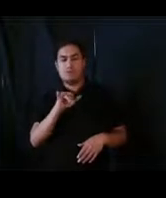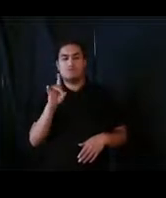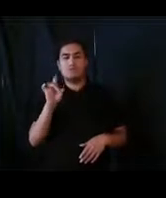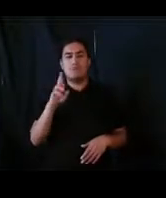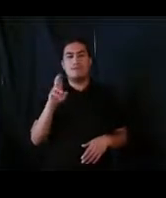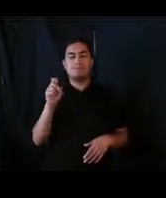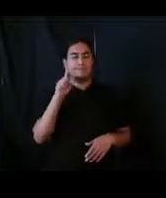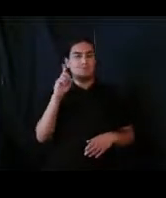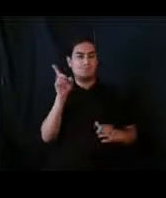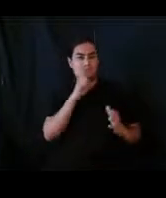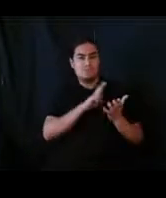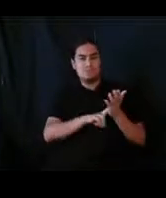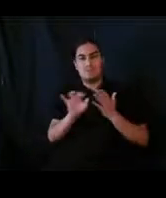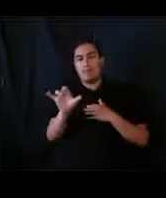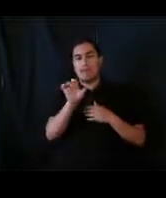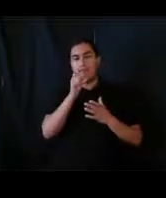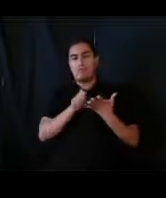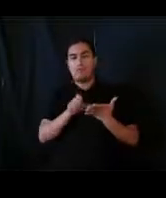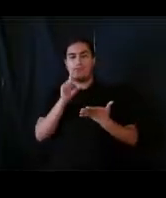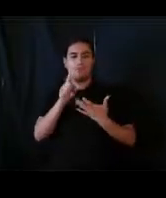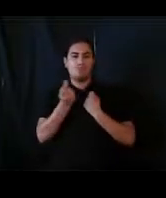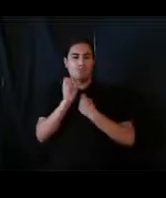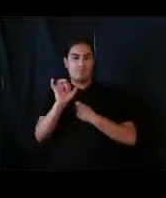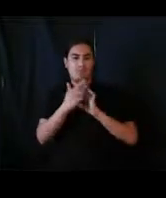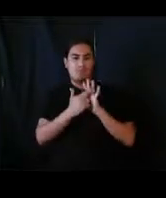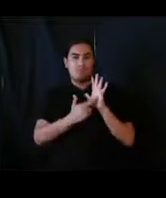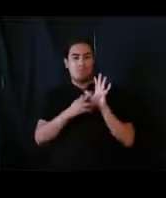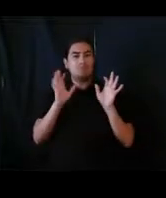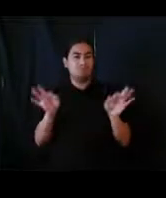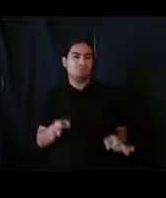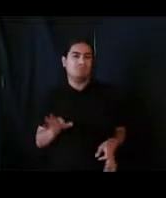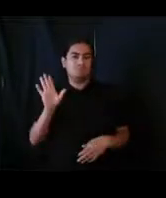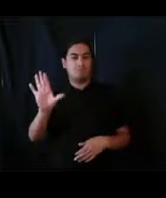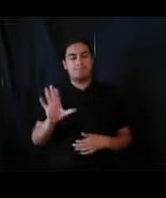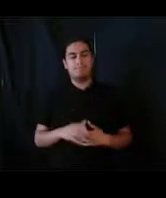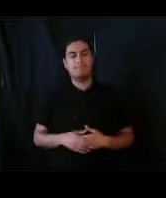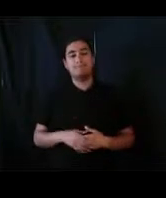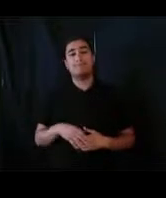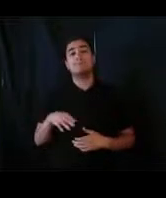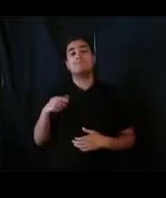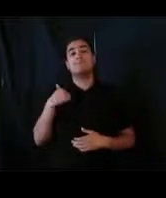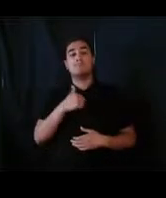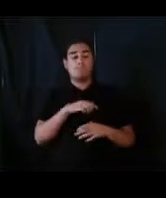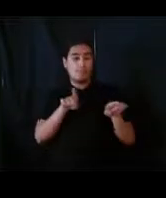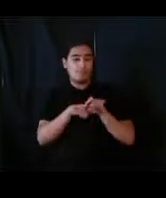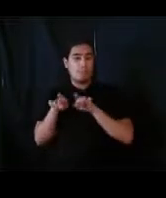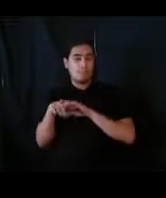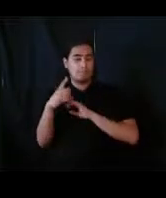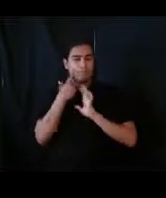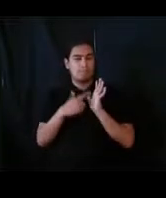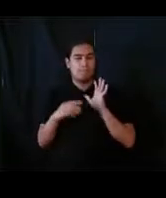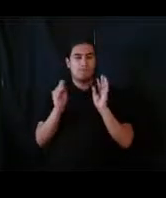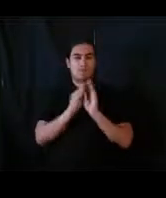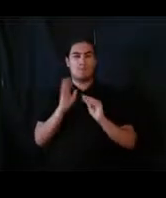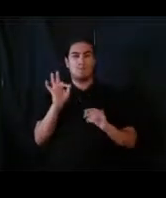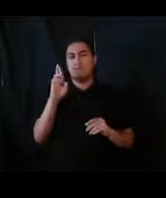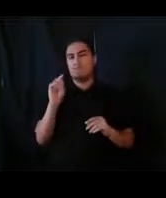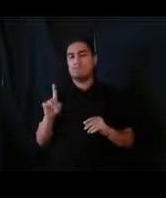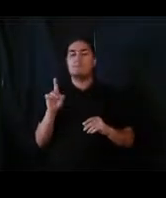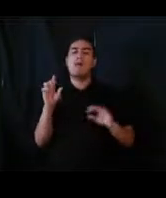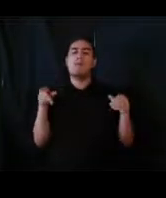letter to fhwa in support of the rule usdot also has announced more notices of funding opportunities